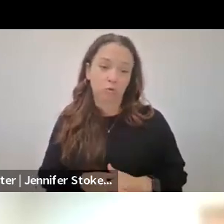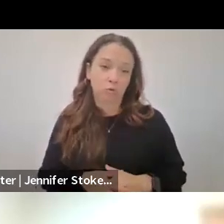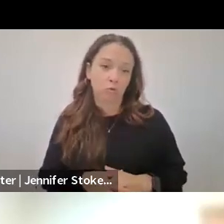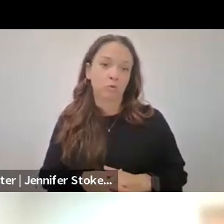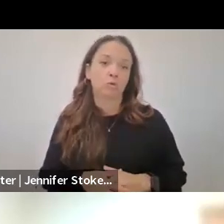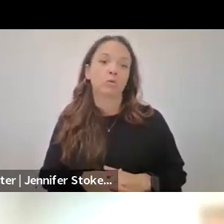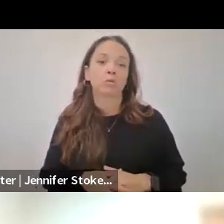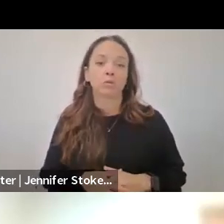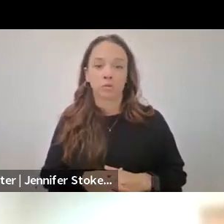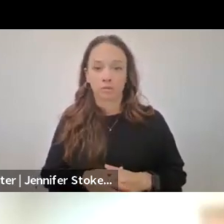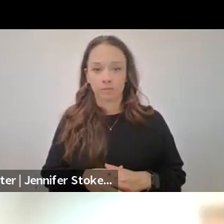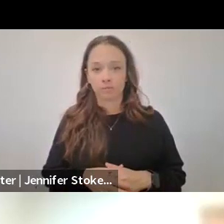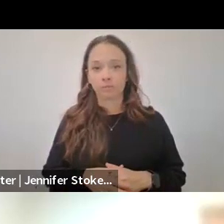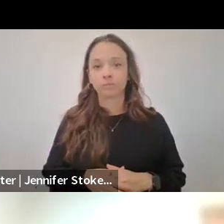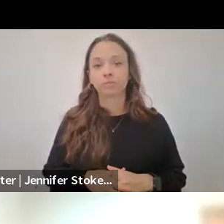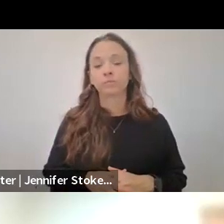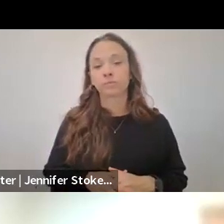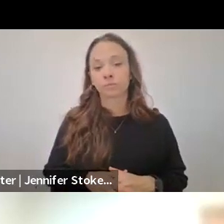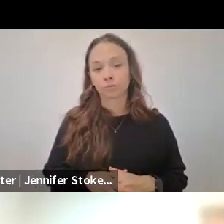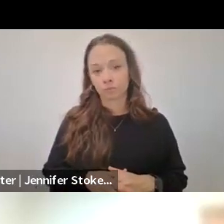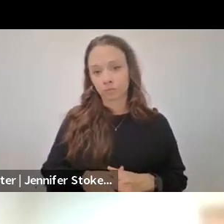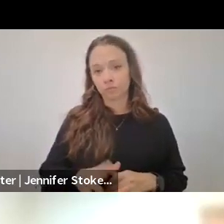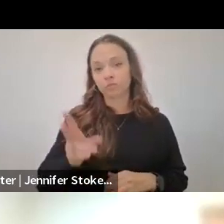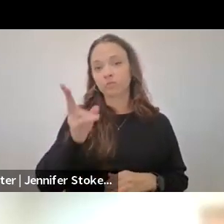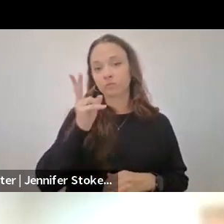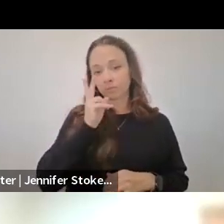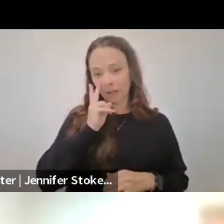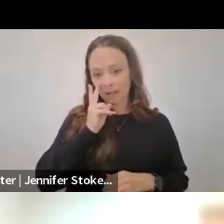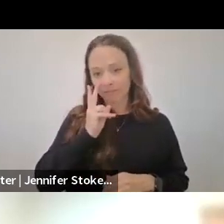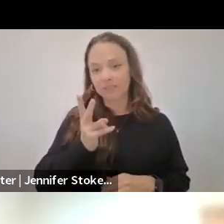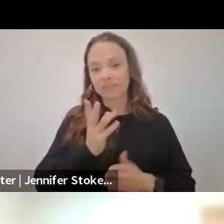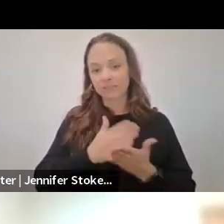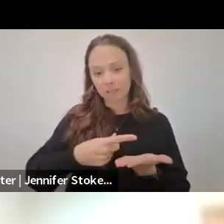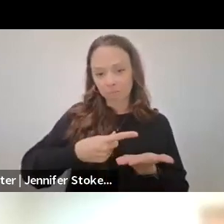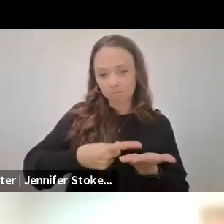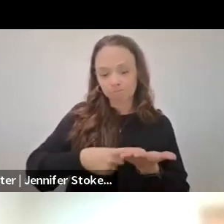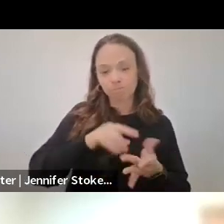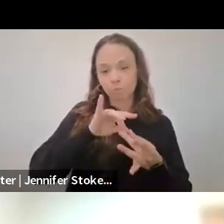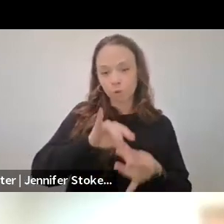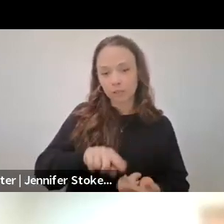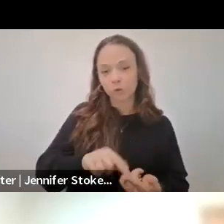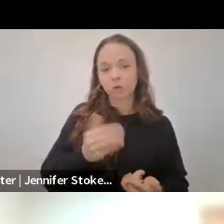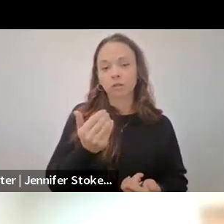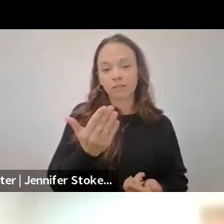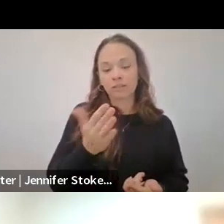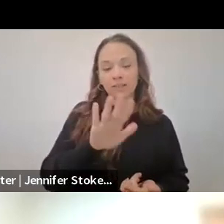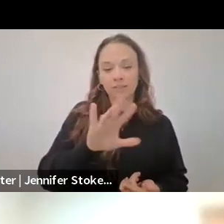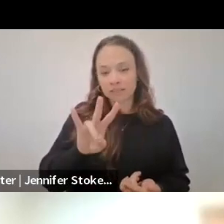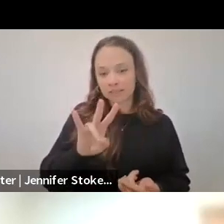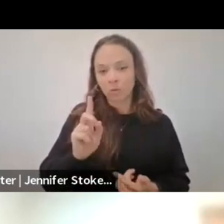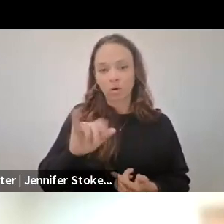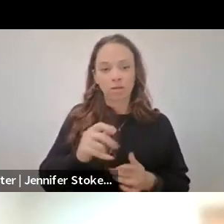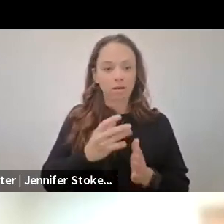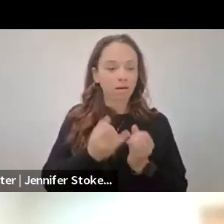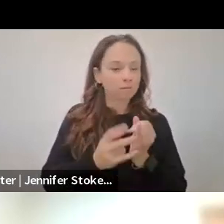the pieces going through on 1557 and where that may end up. So there's